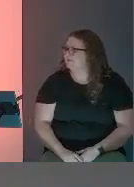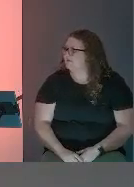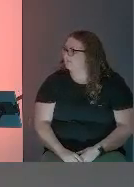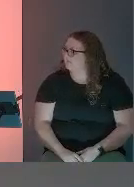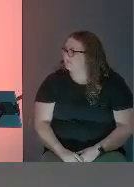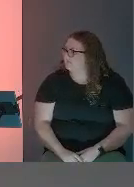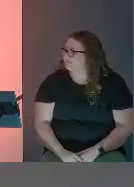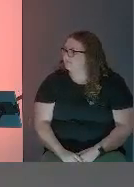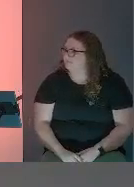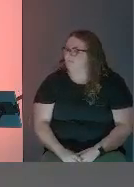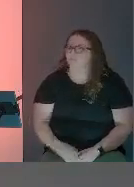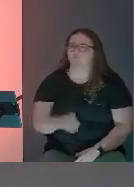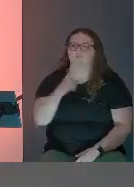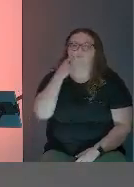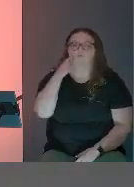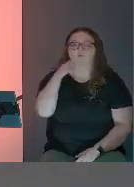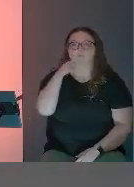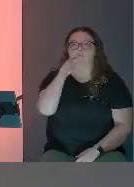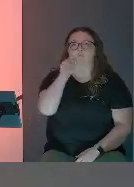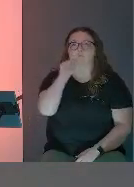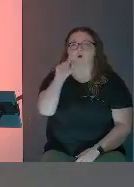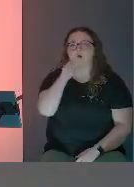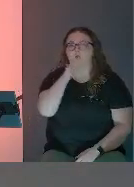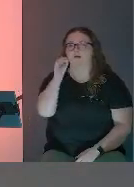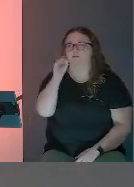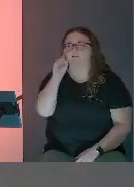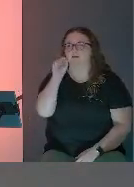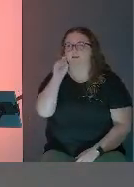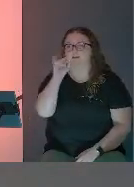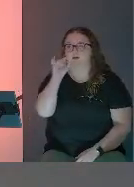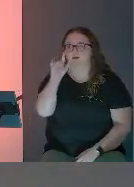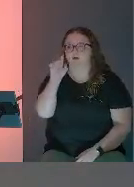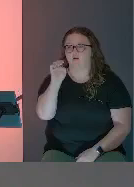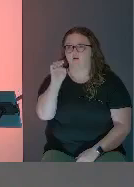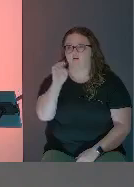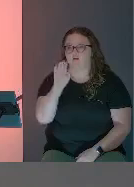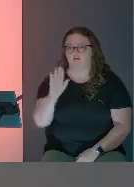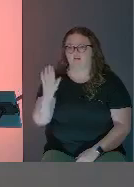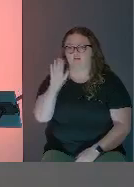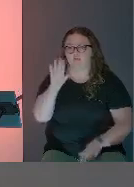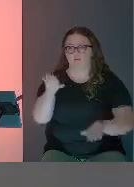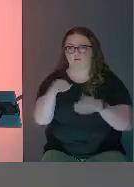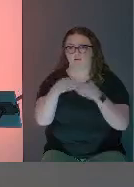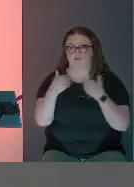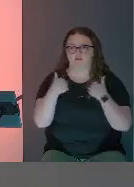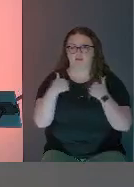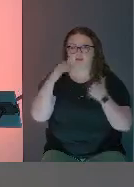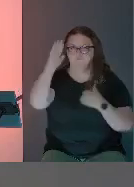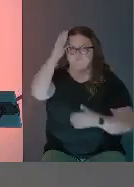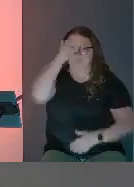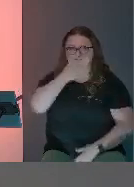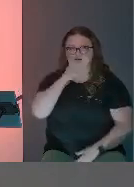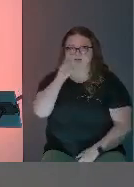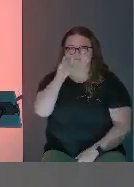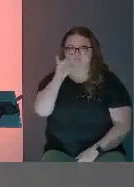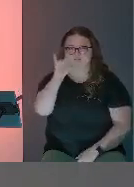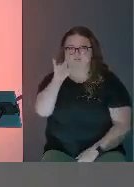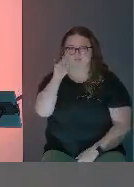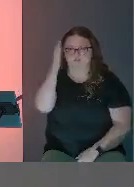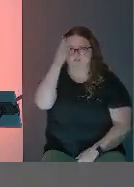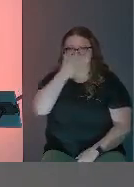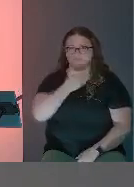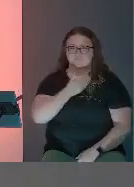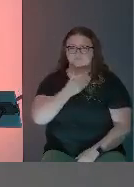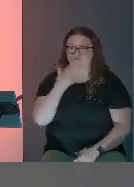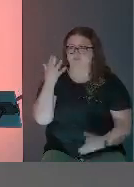at Paul and Danielle's wedding, it was really cool. She was wearing a veil, huh? Did you see that? Wasn't that awesome?